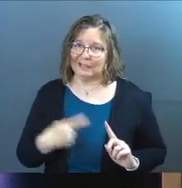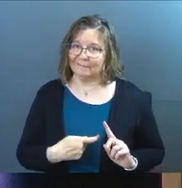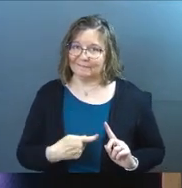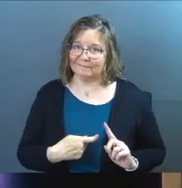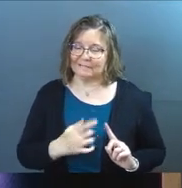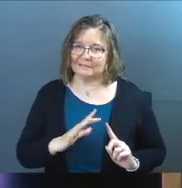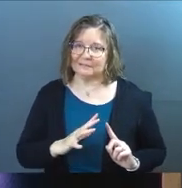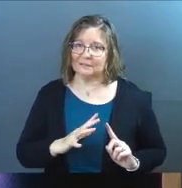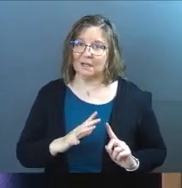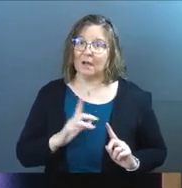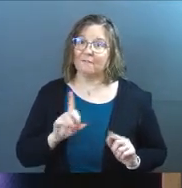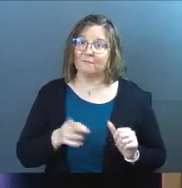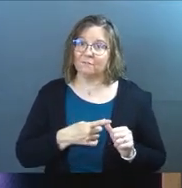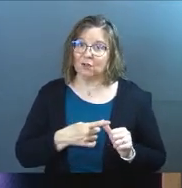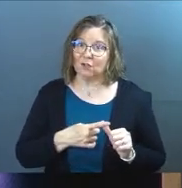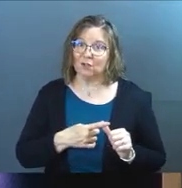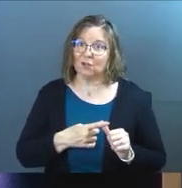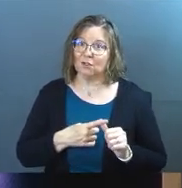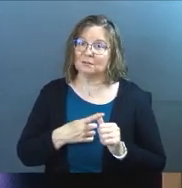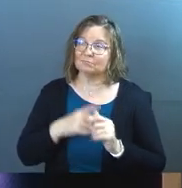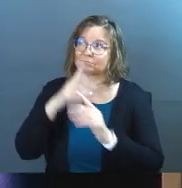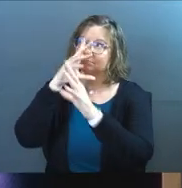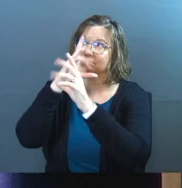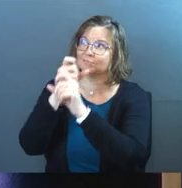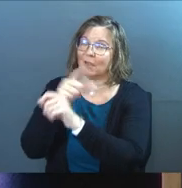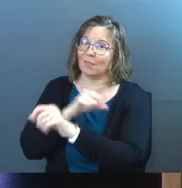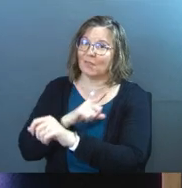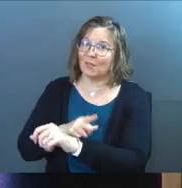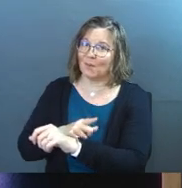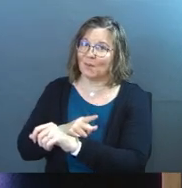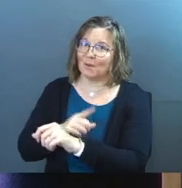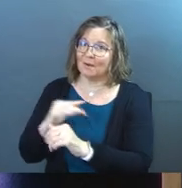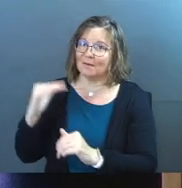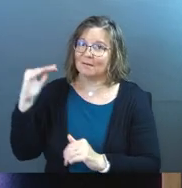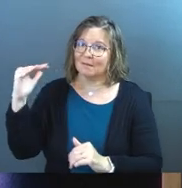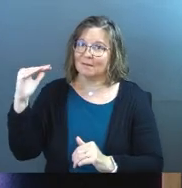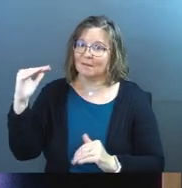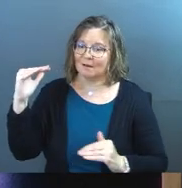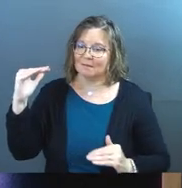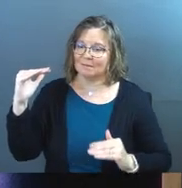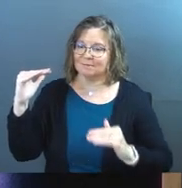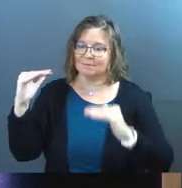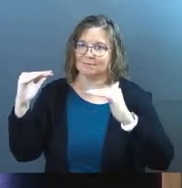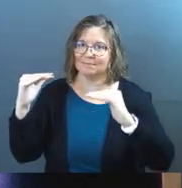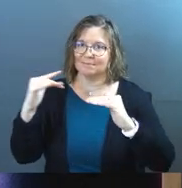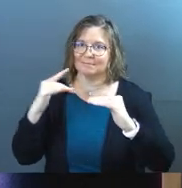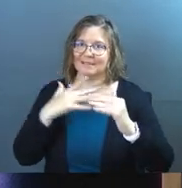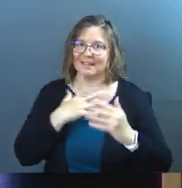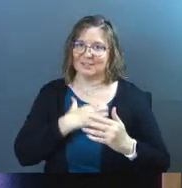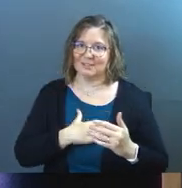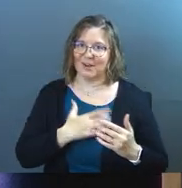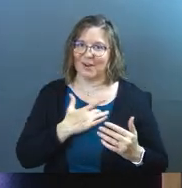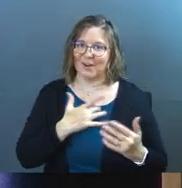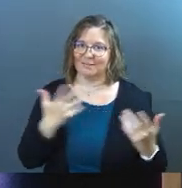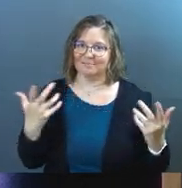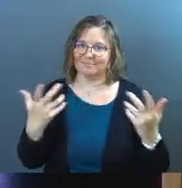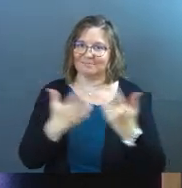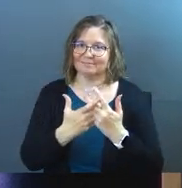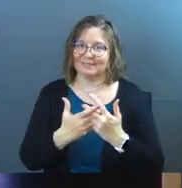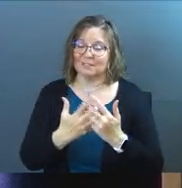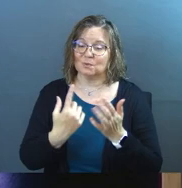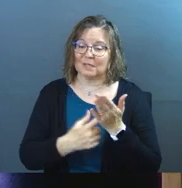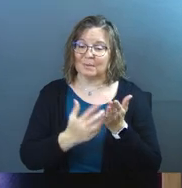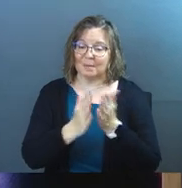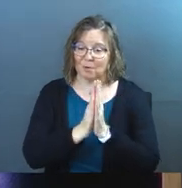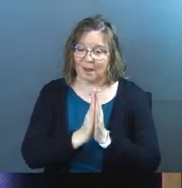Delight yourself in the Lord, and he'll give you the desire of your heart. Sometimes it's in the pray, and then pray again, and then pray